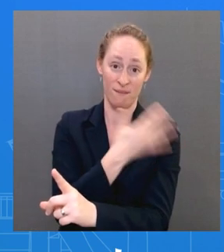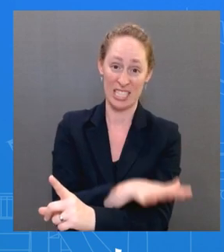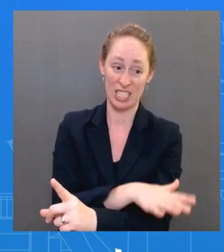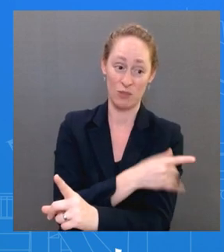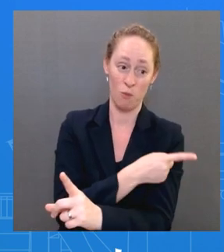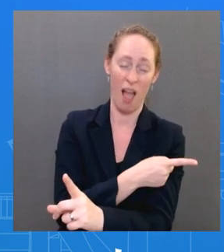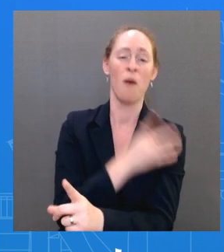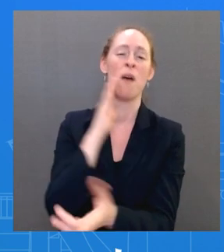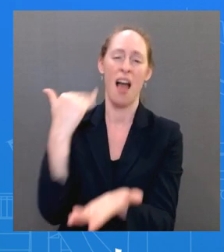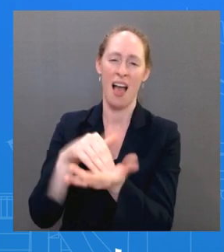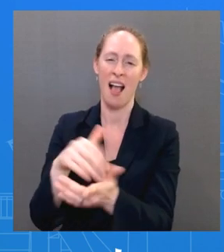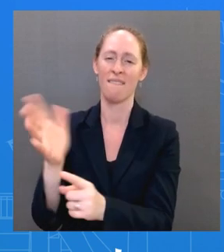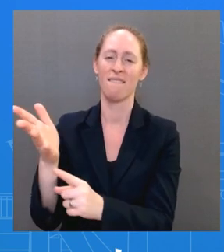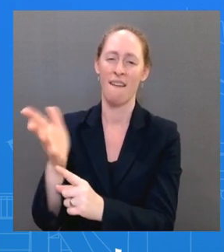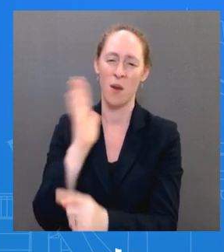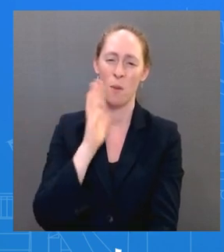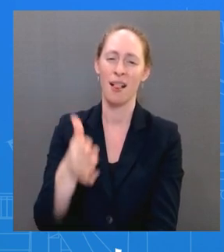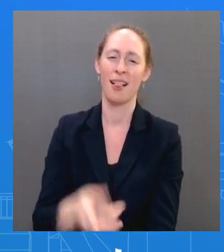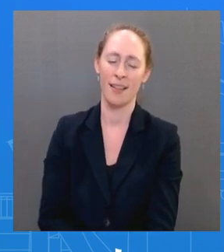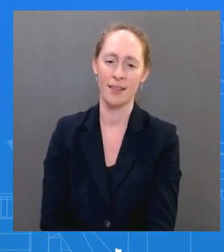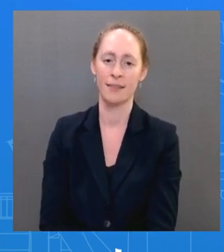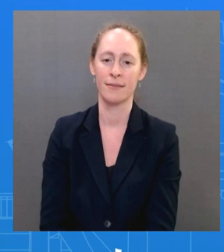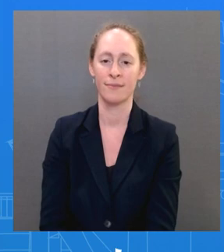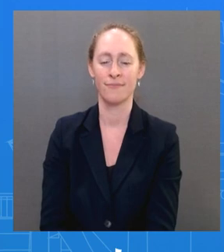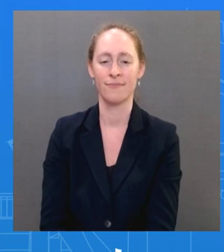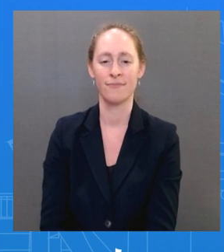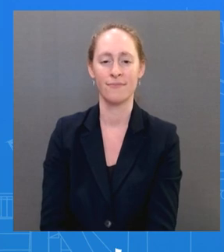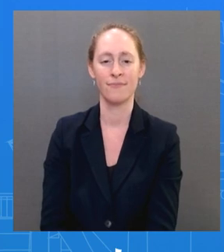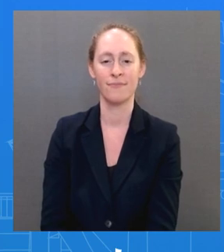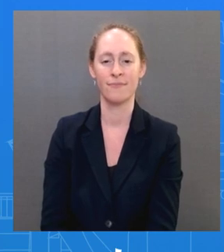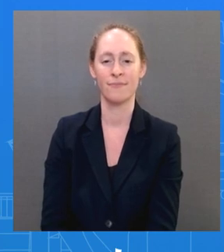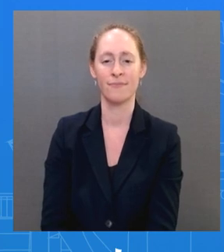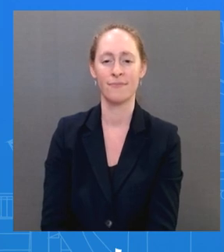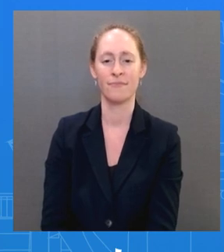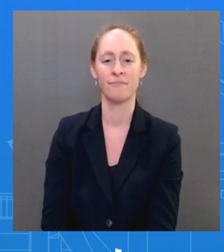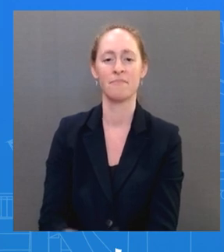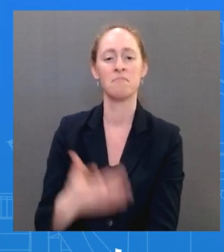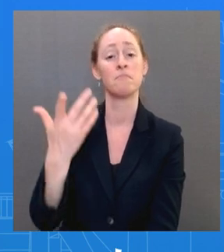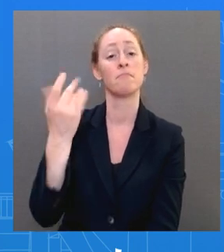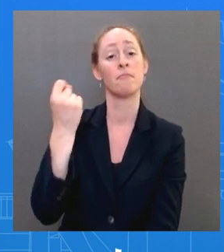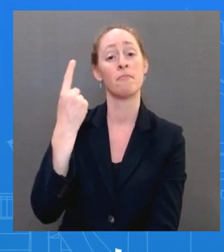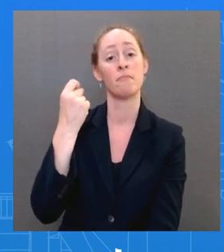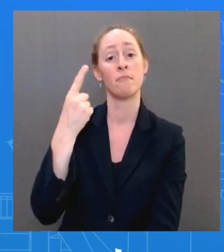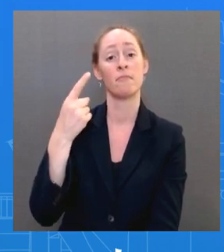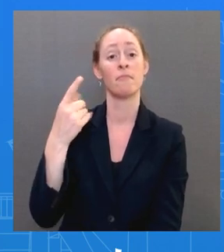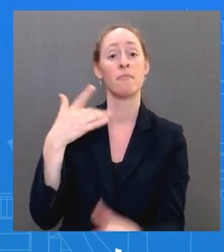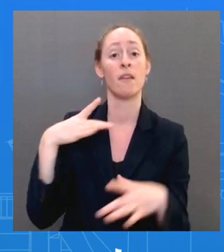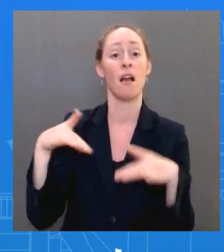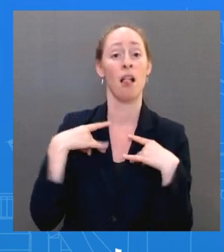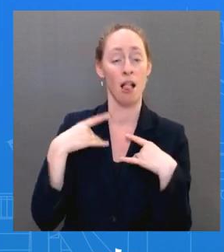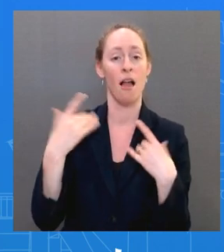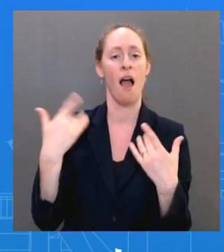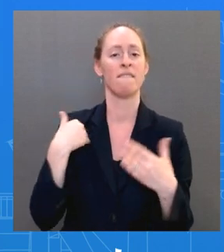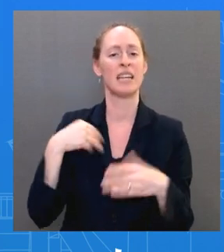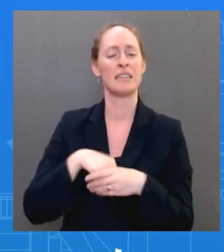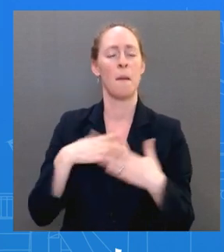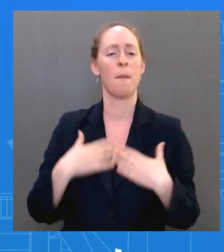days, but it is still relatively uncommon. Thanks. Did you have any reaction to the Steve Bannon case? I know it's over, and I know obviously.